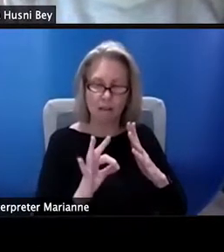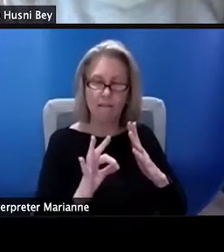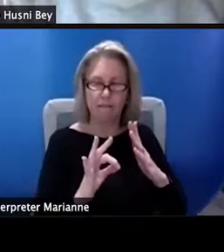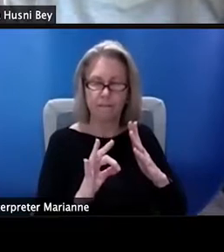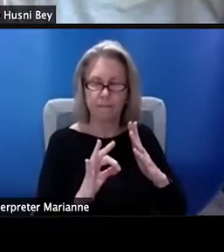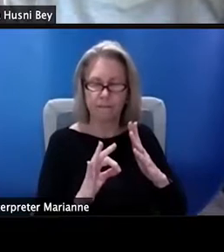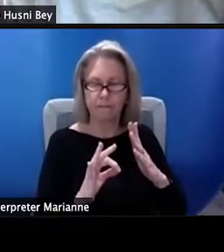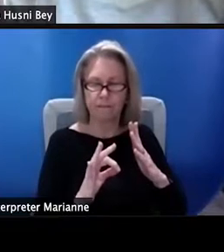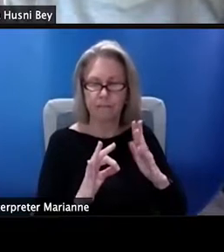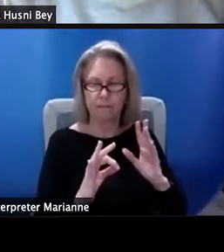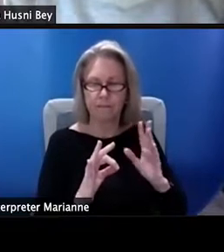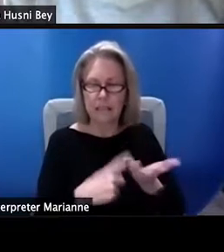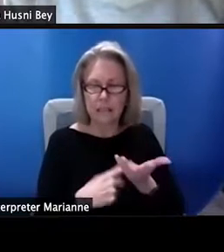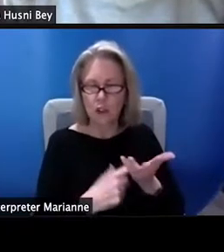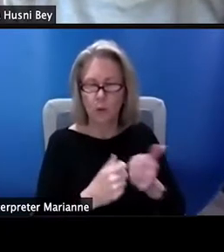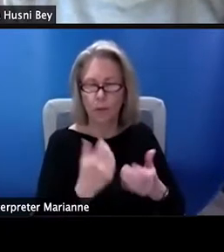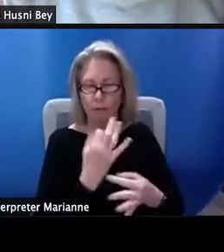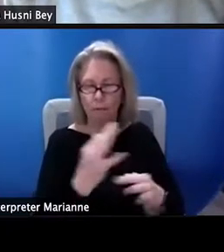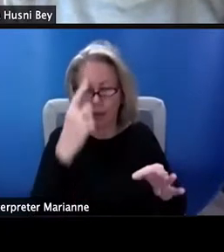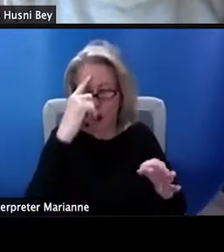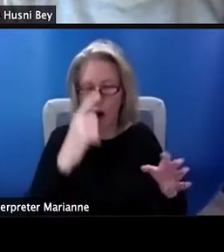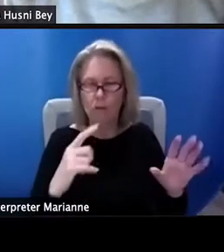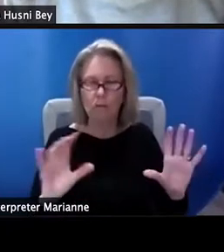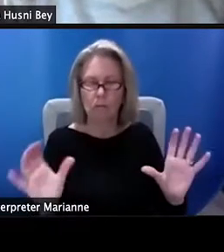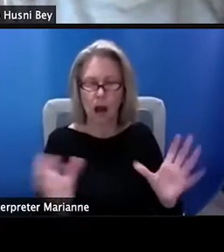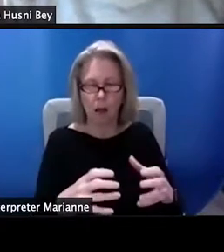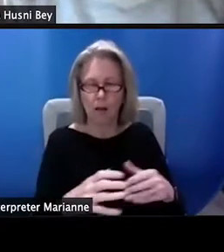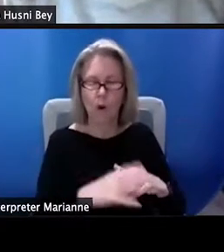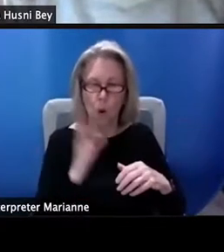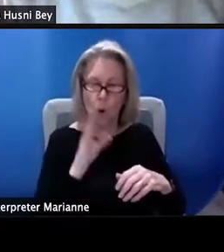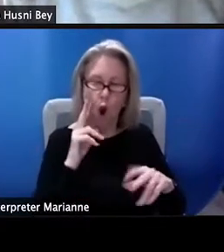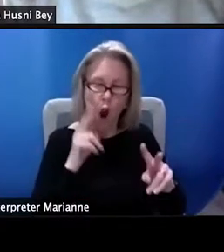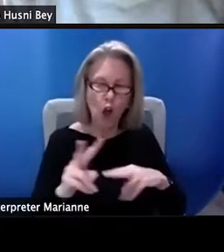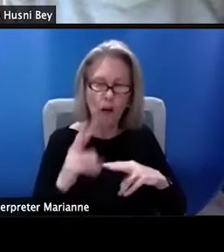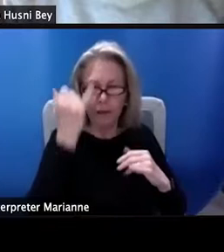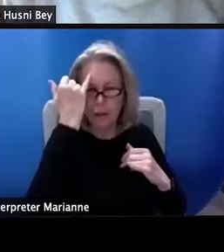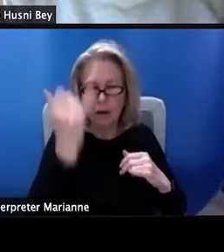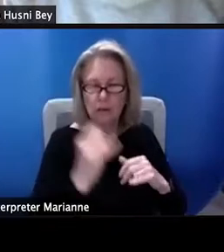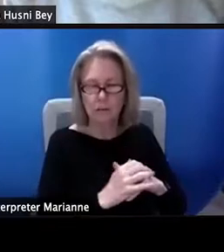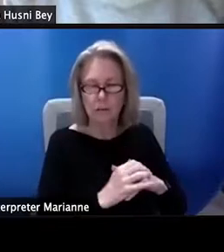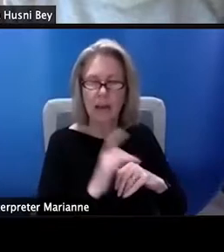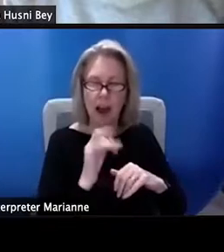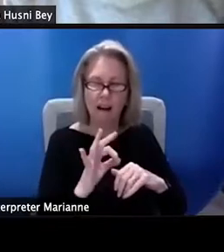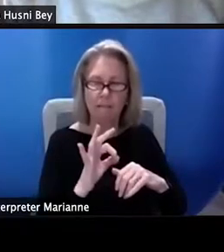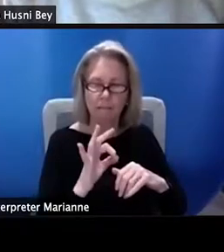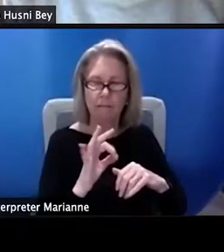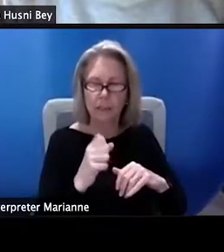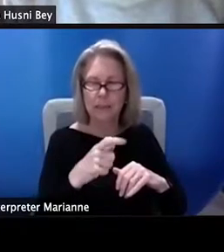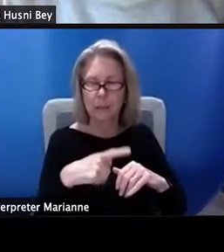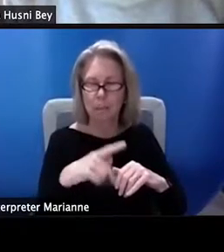seminars with Free Thought Collective. We're going to look at the notion of spectral